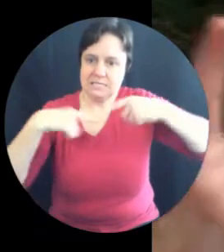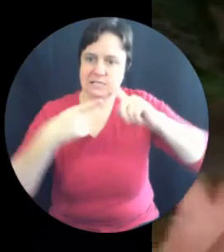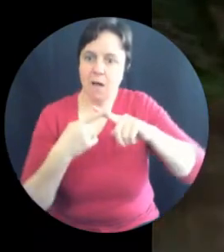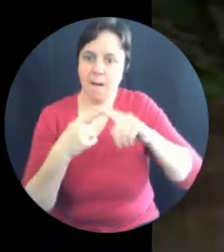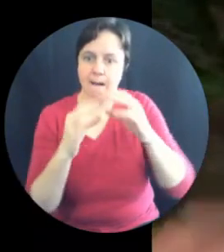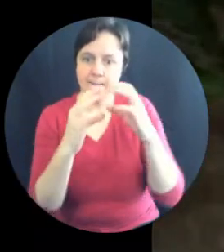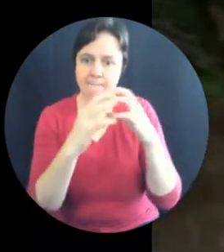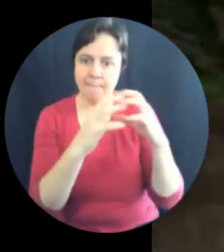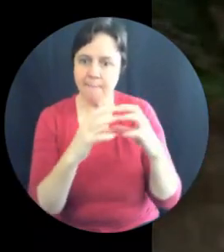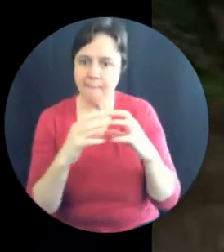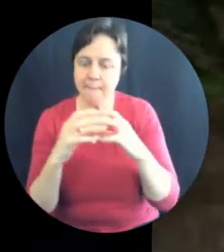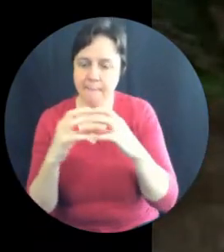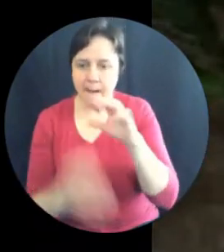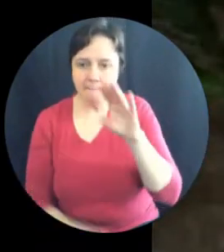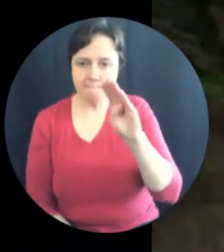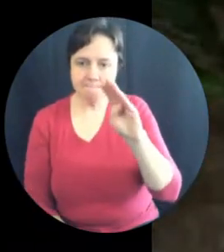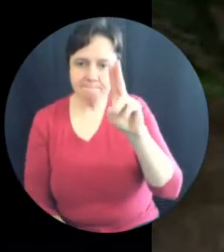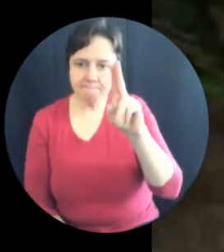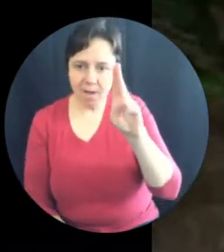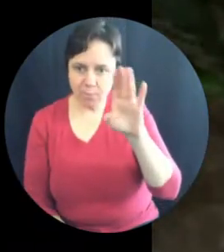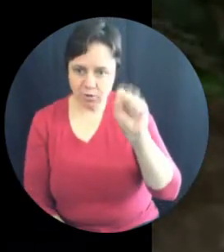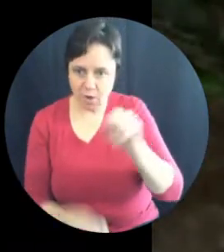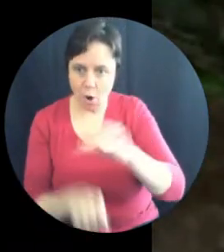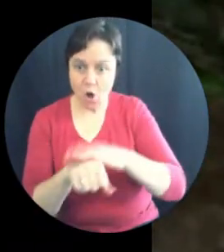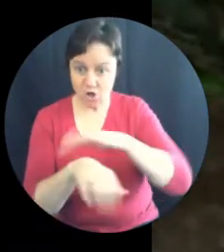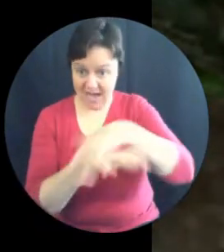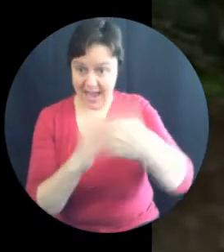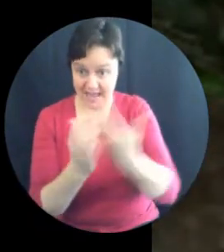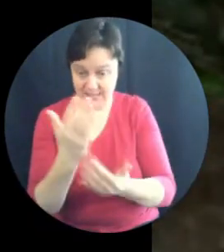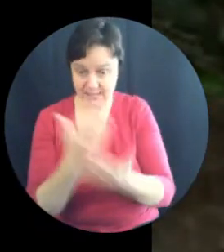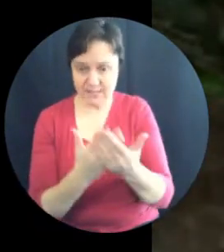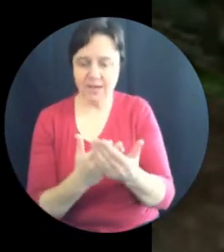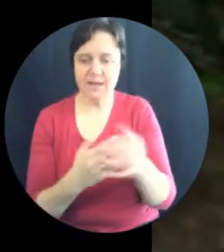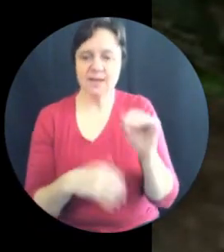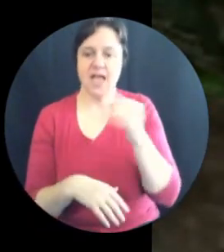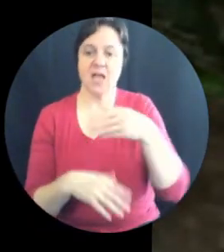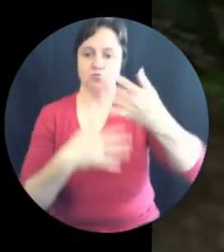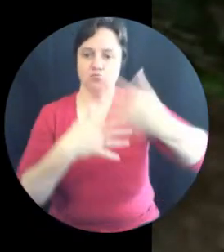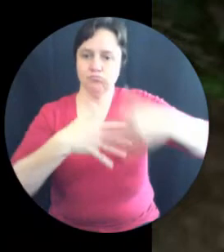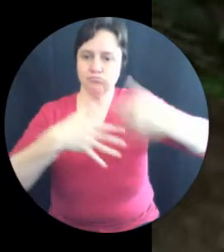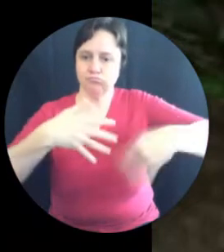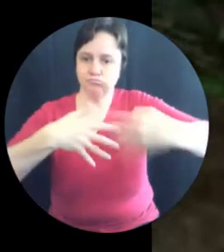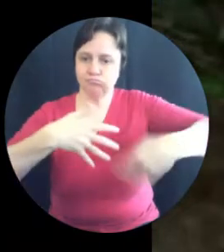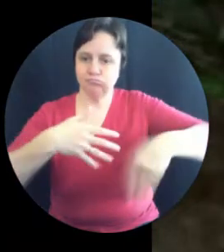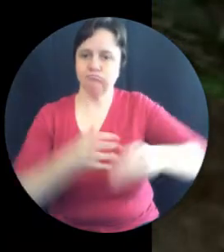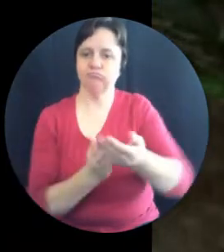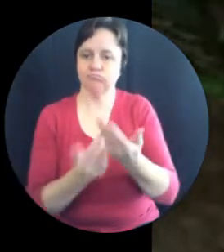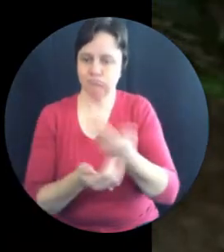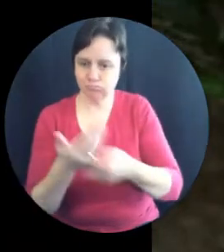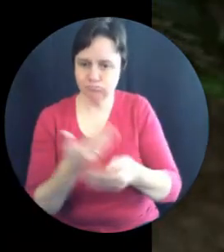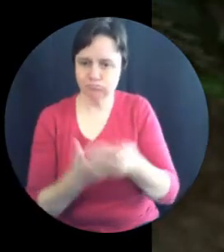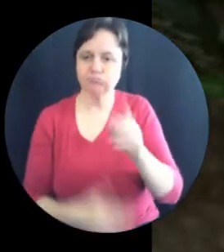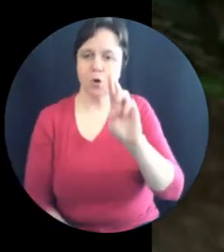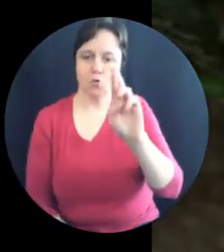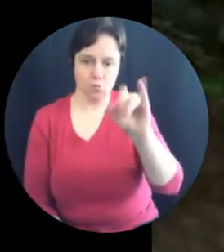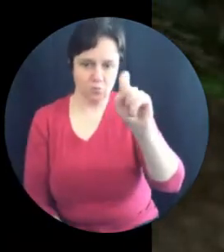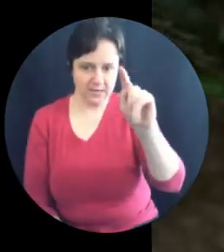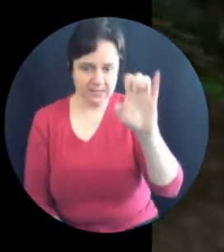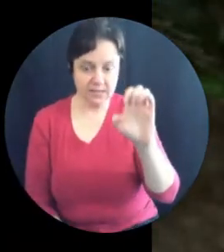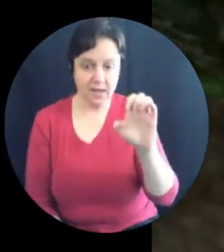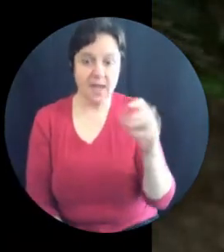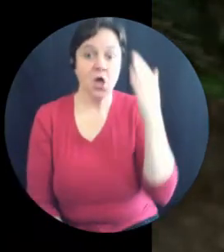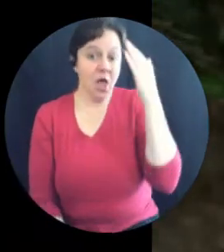Same principle, put it in. Did you know that when you have alcohol, it doesn't do as much as when you actually rub it? Because then it will go in and